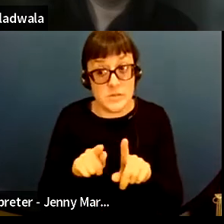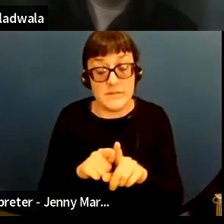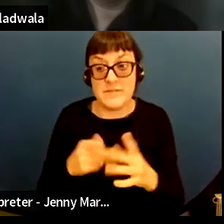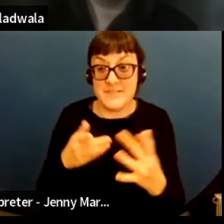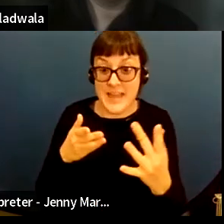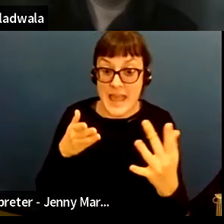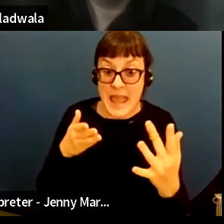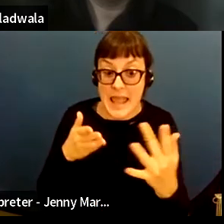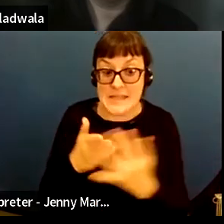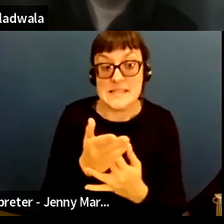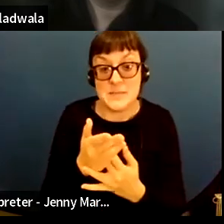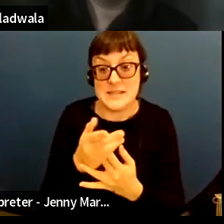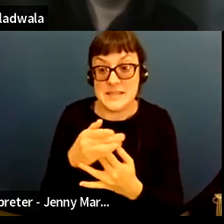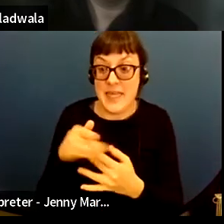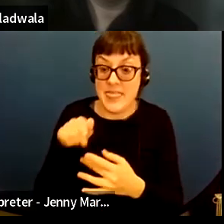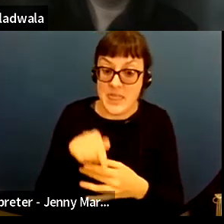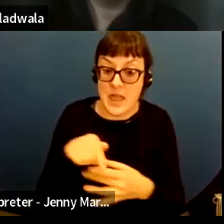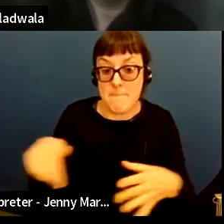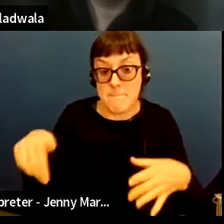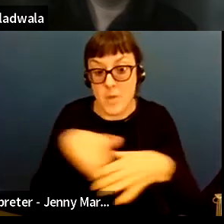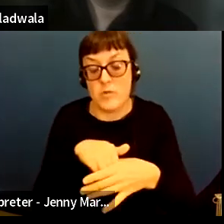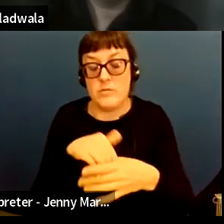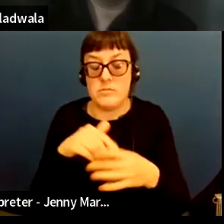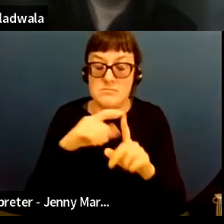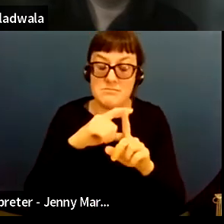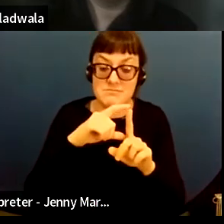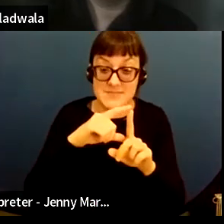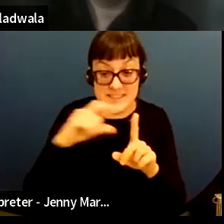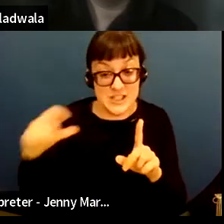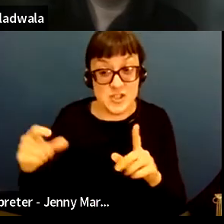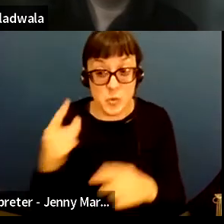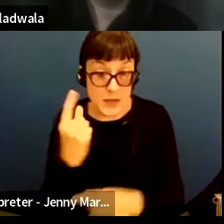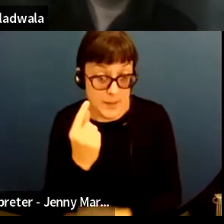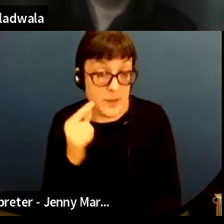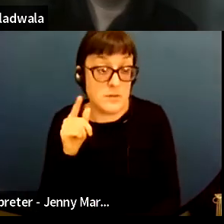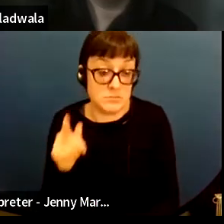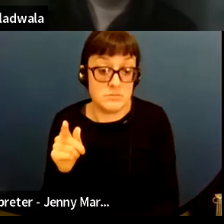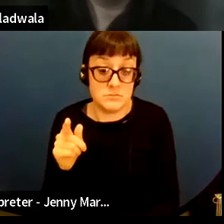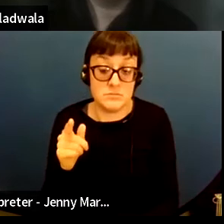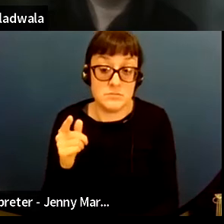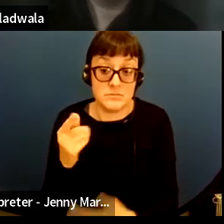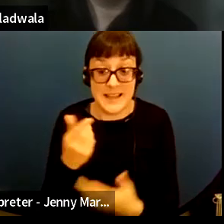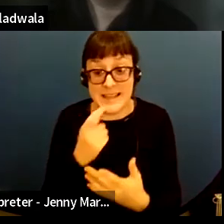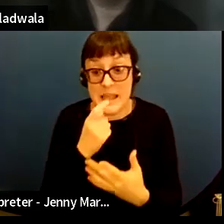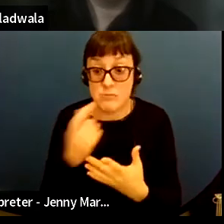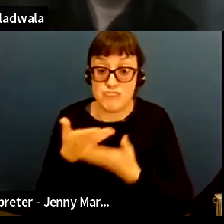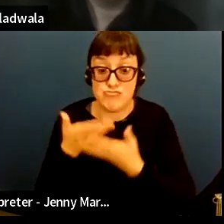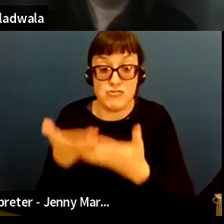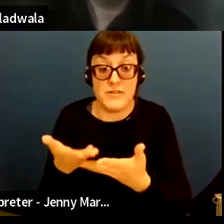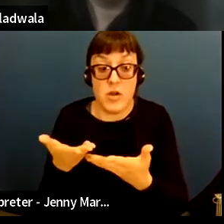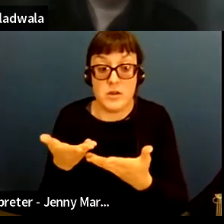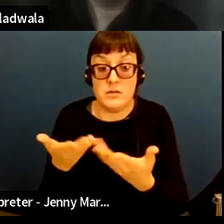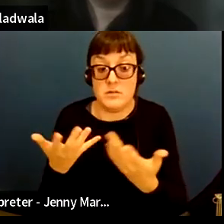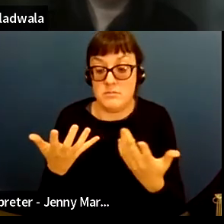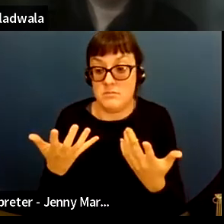part of the definition of the digital capability of learning providers could provide a platform